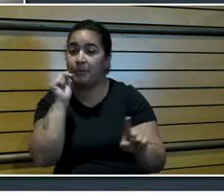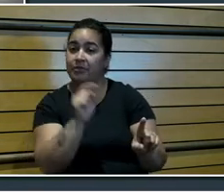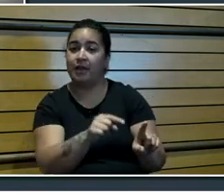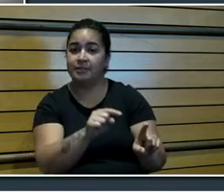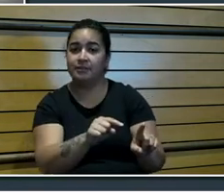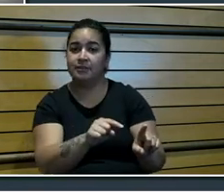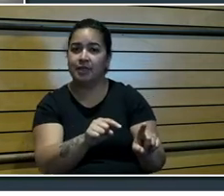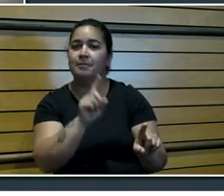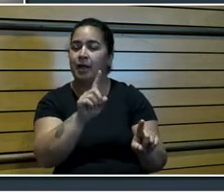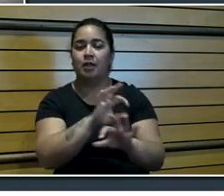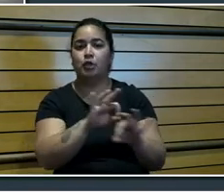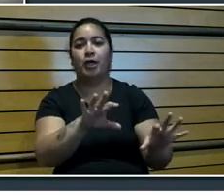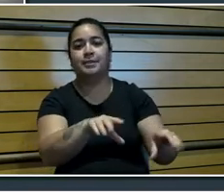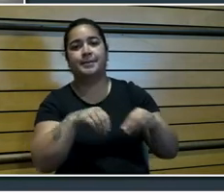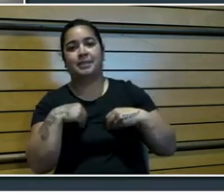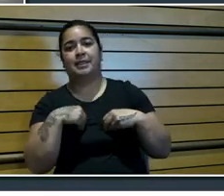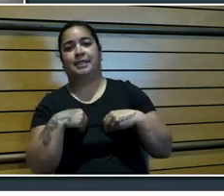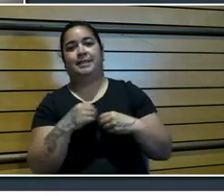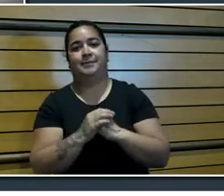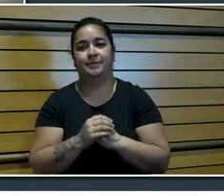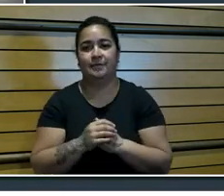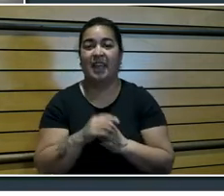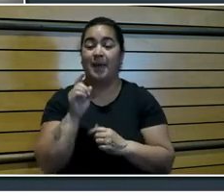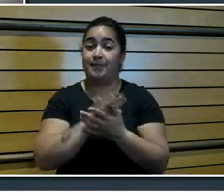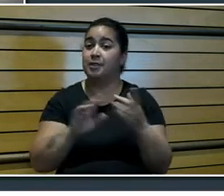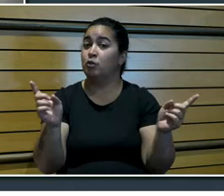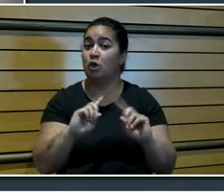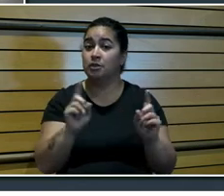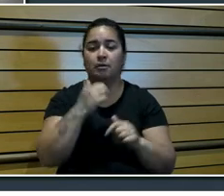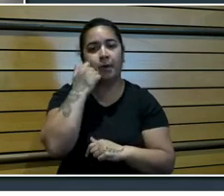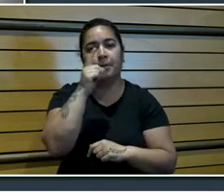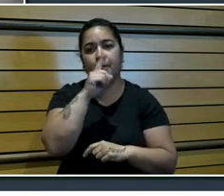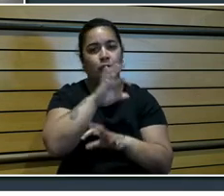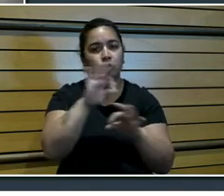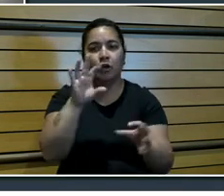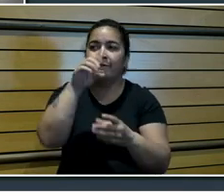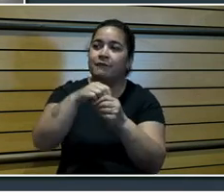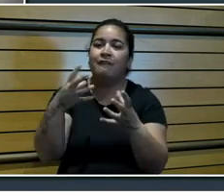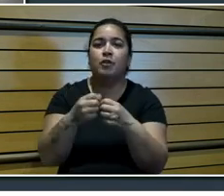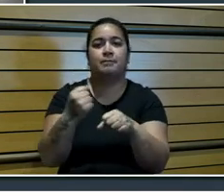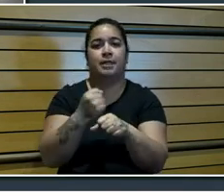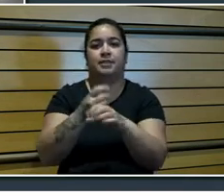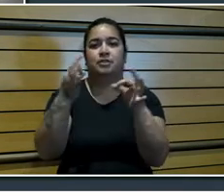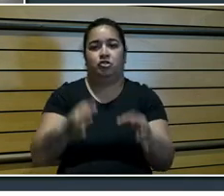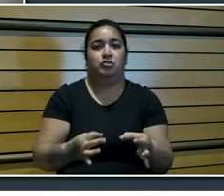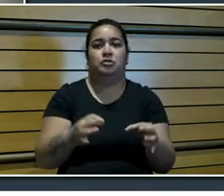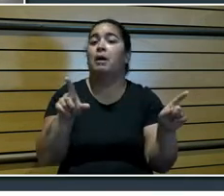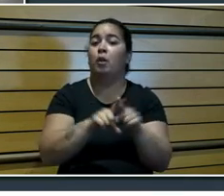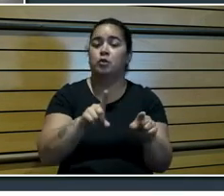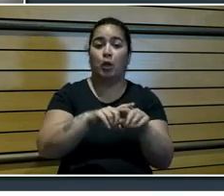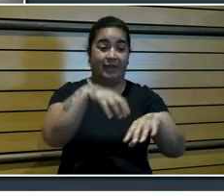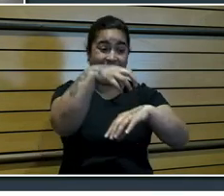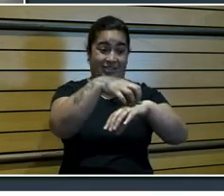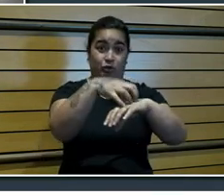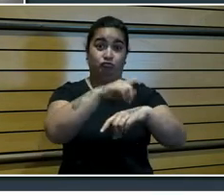showing that, one, tangata whenua were not at the decision-making table, and two, the historical institutional distrust of local